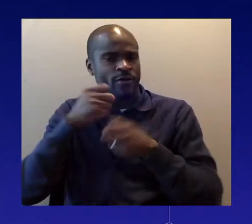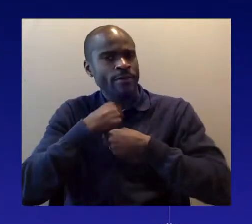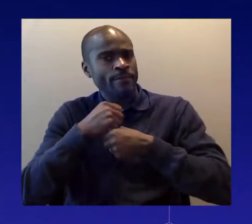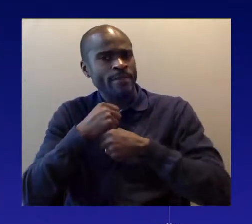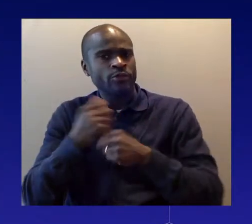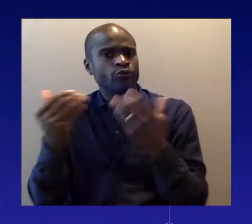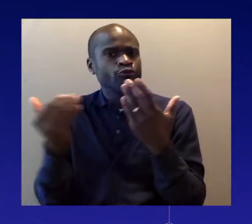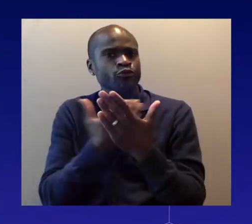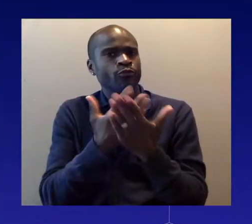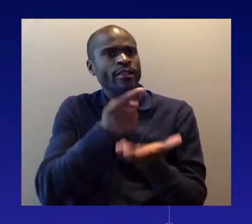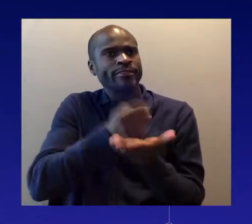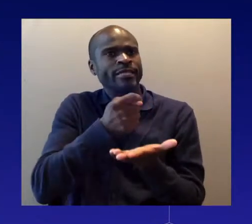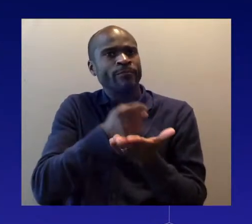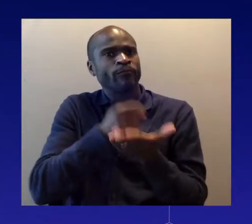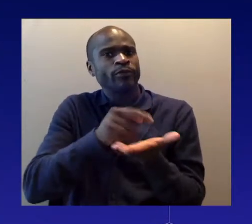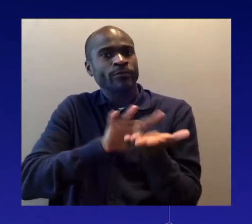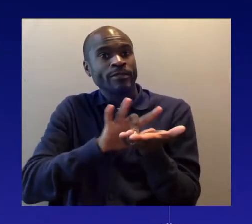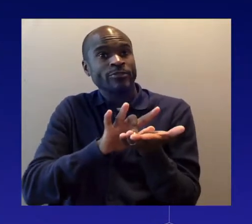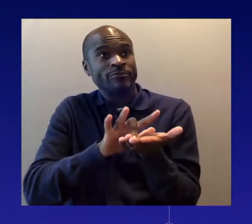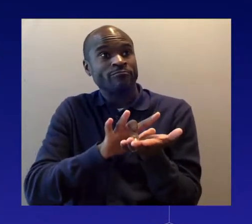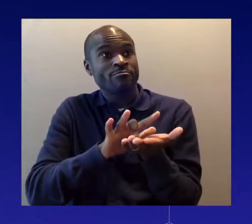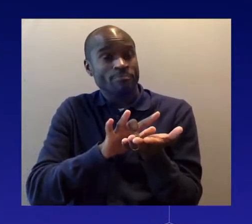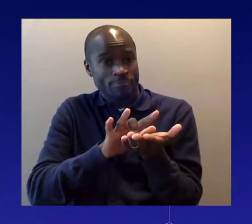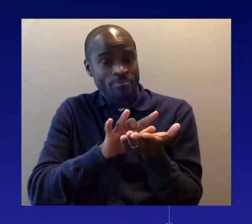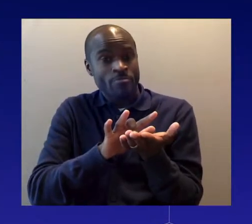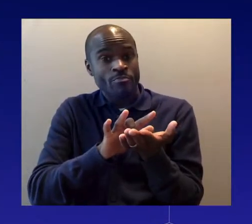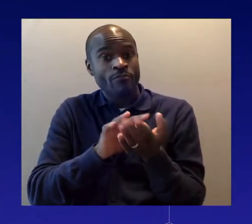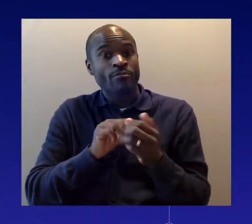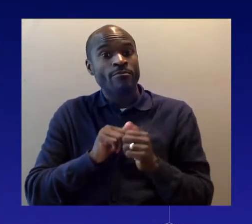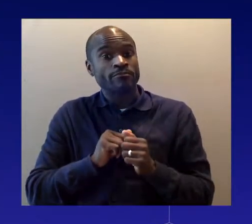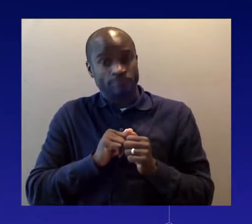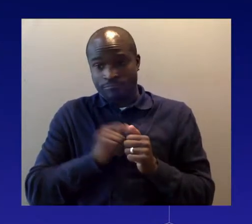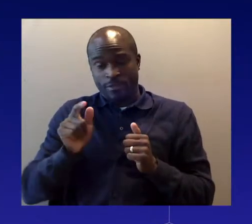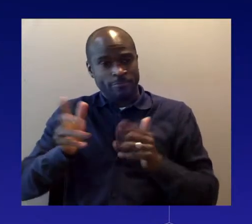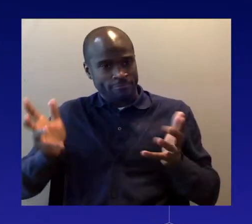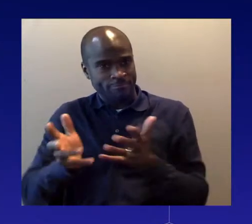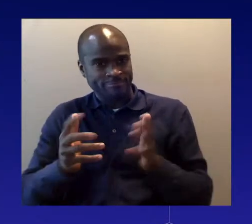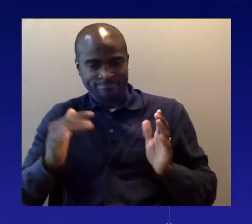diseases. And they were incentivizing the model for